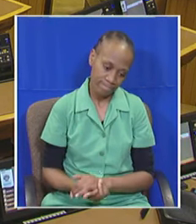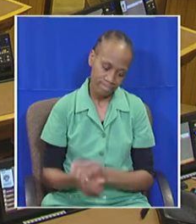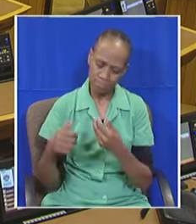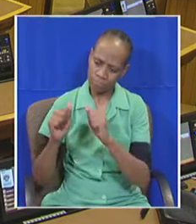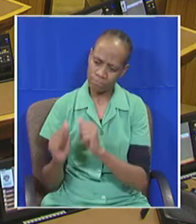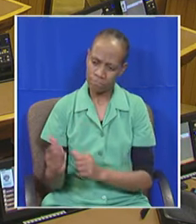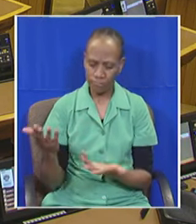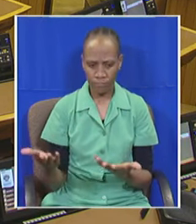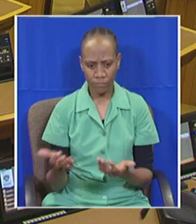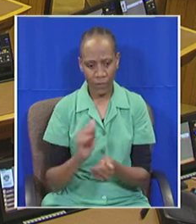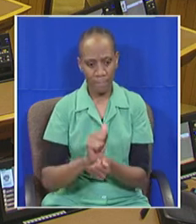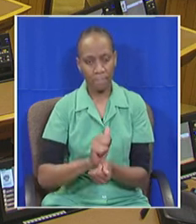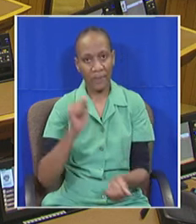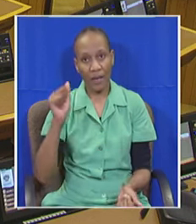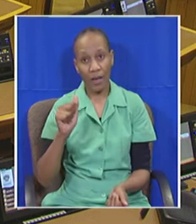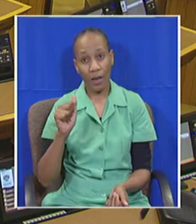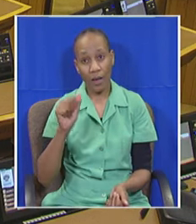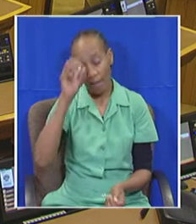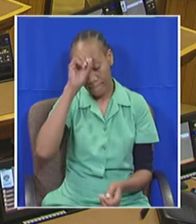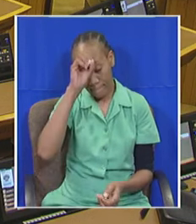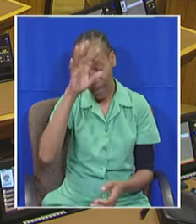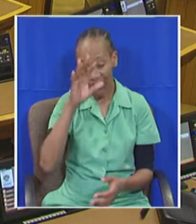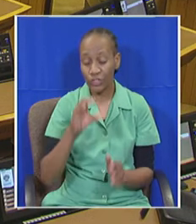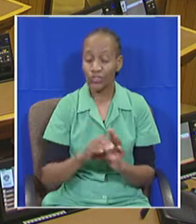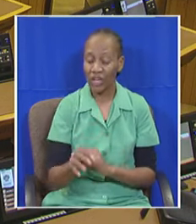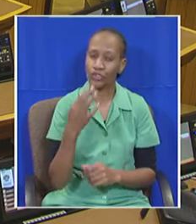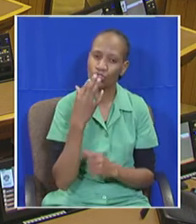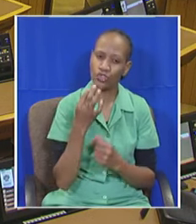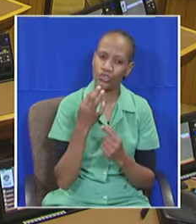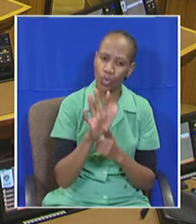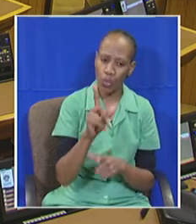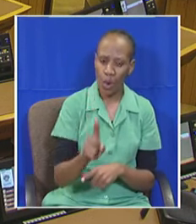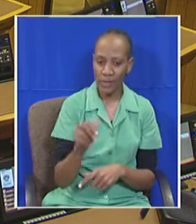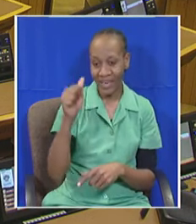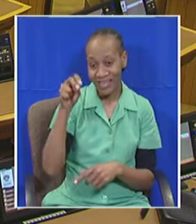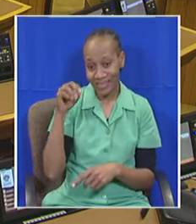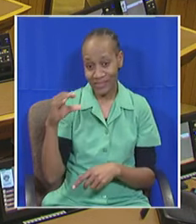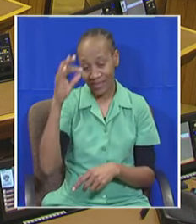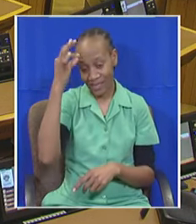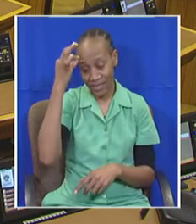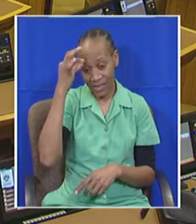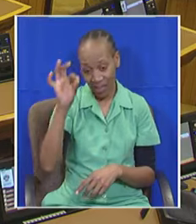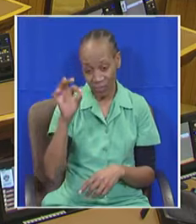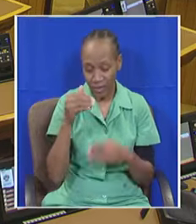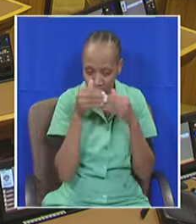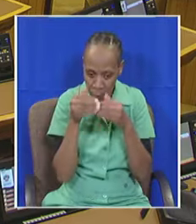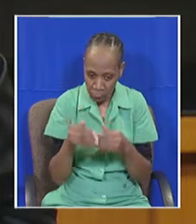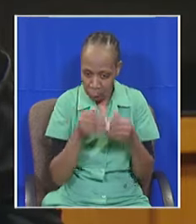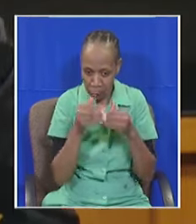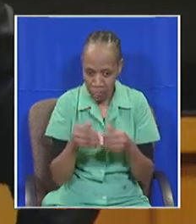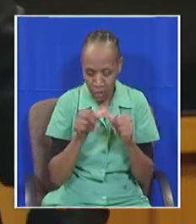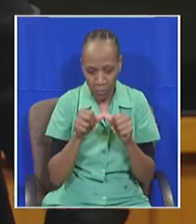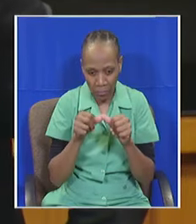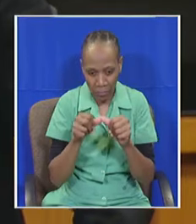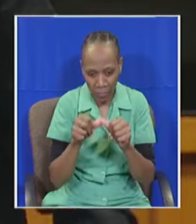Chairperson, the release of the mining charter today is proof that the ANC government does not care about long-term and sustainable